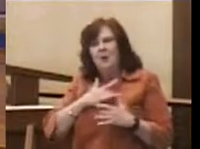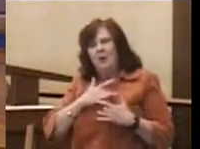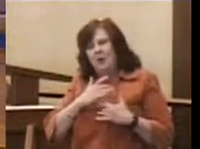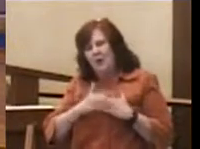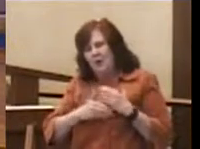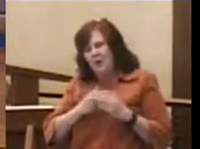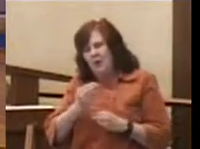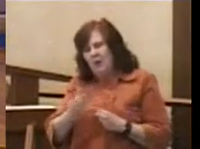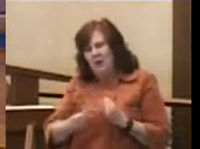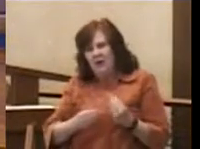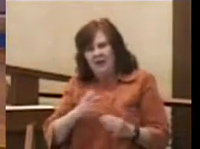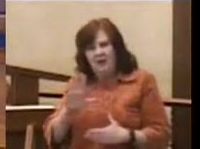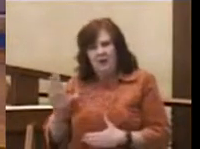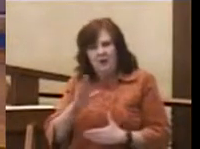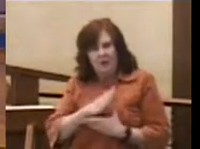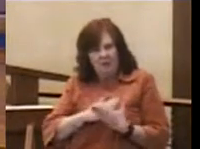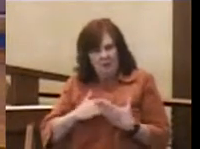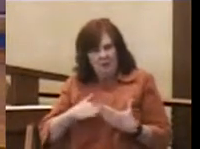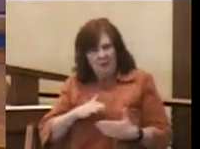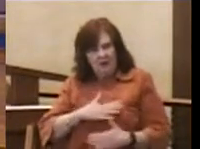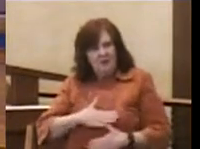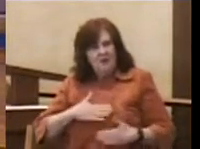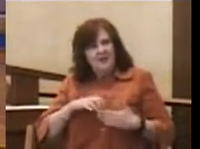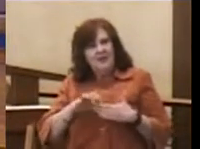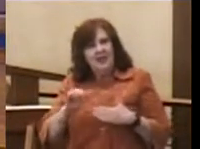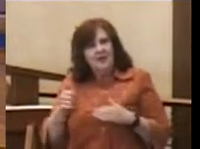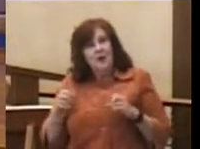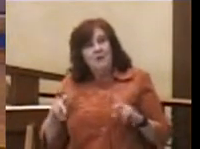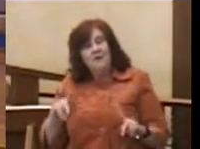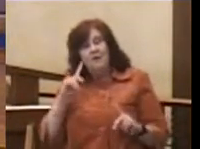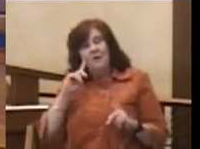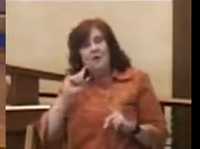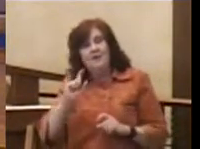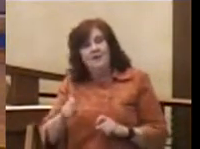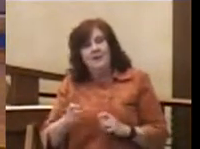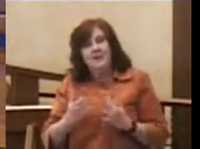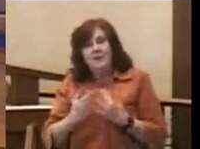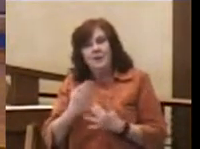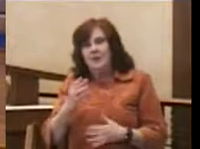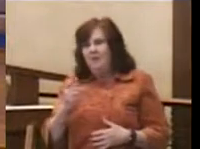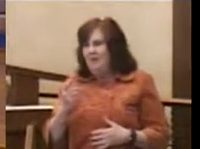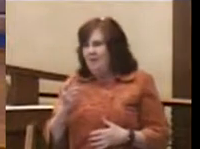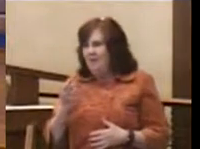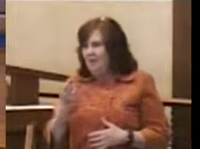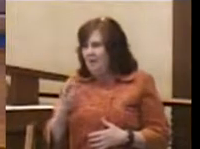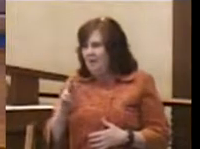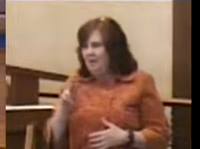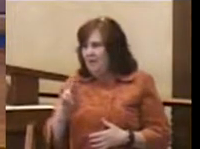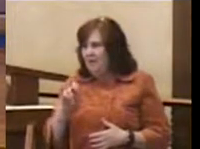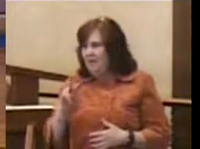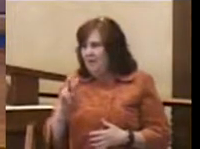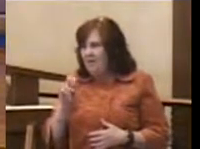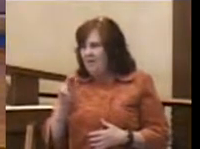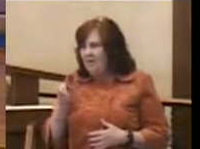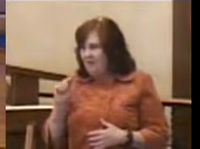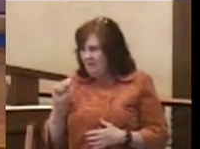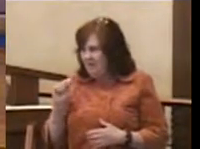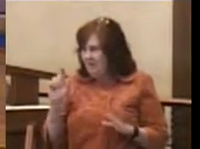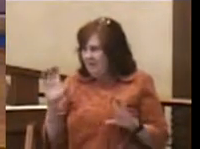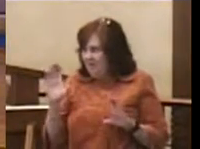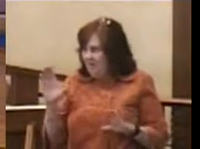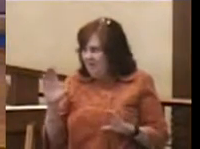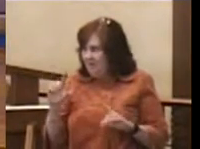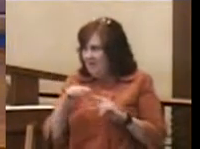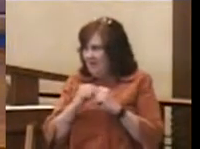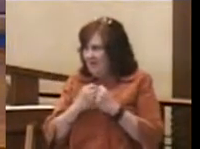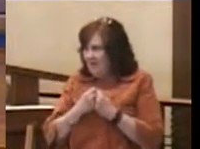and we appreciate that. Another opportunity for giving is through Thrivent Action Teams. As a benefit Thrivent member, you